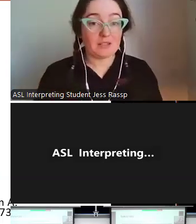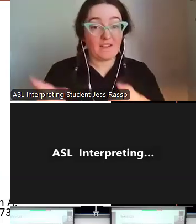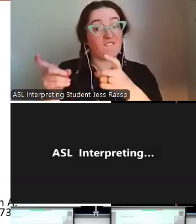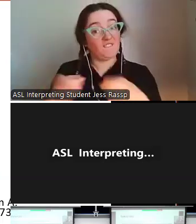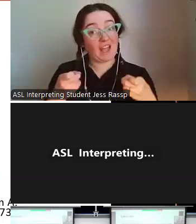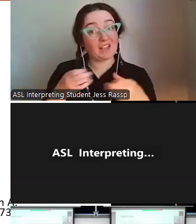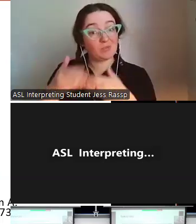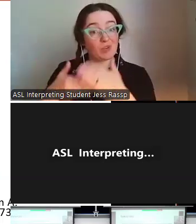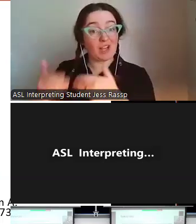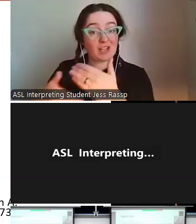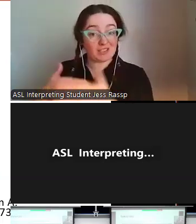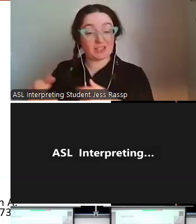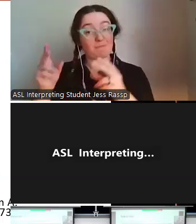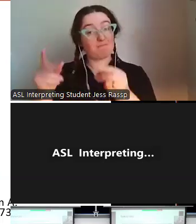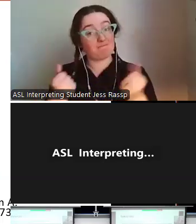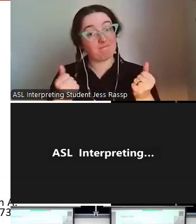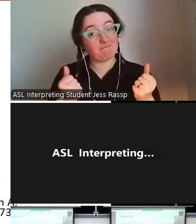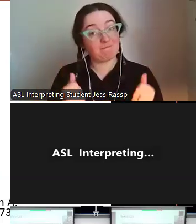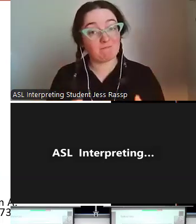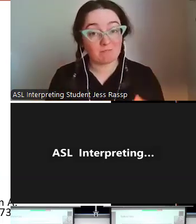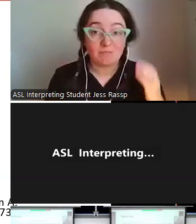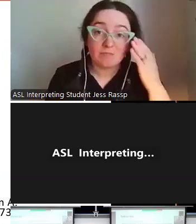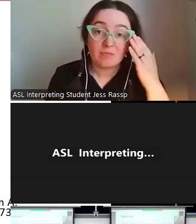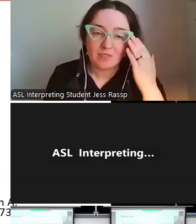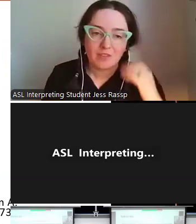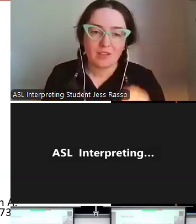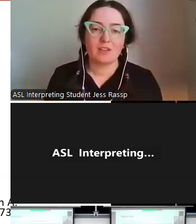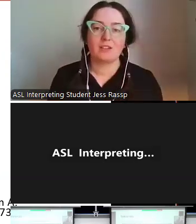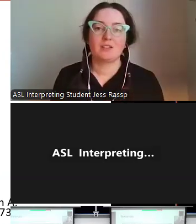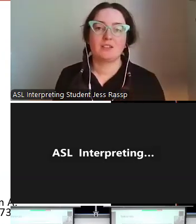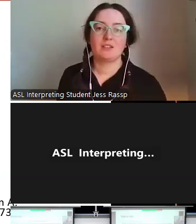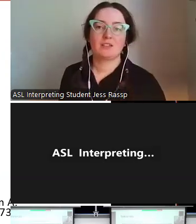find out these molecules. You can use, there's a lot of